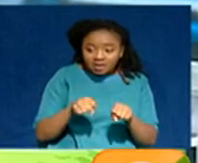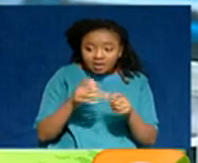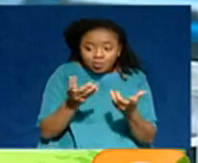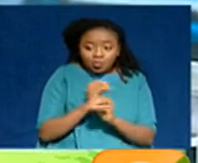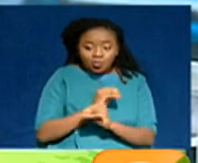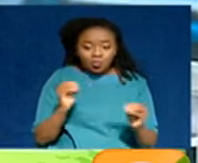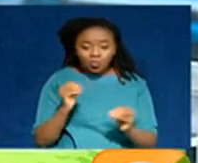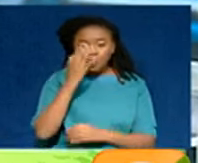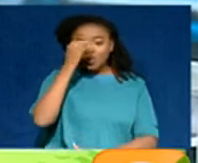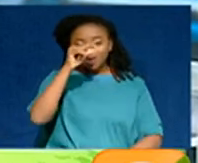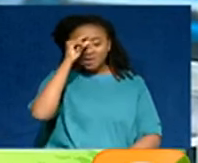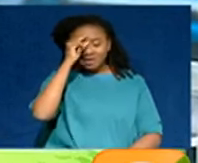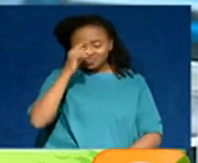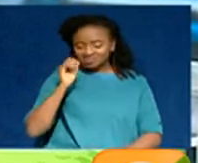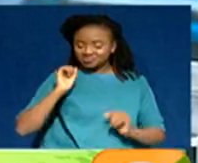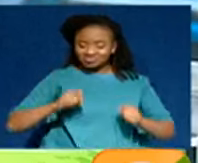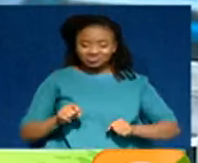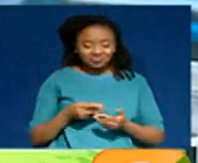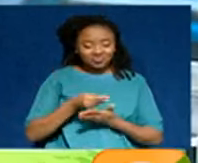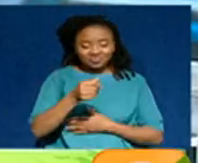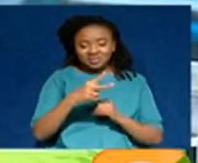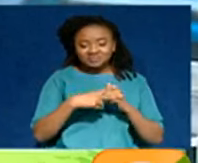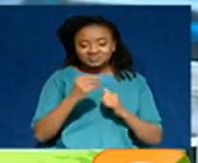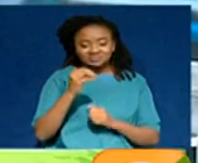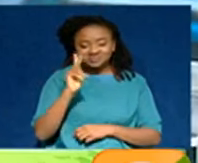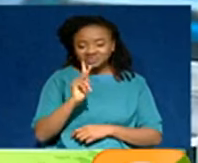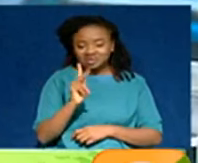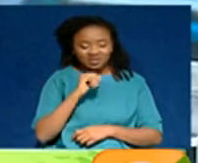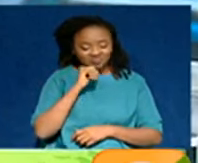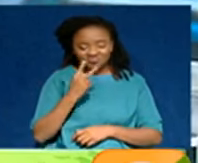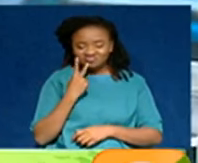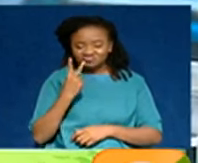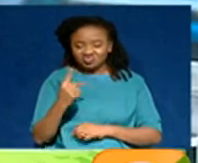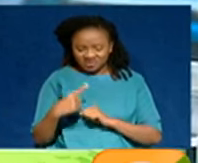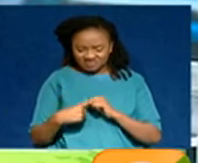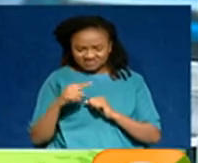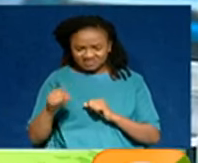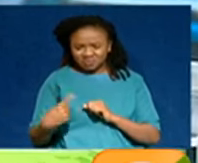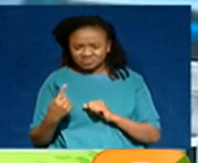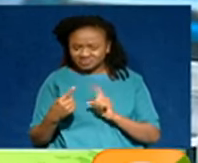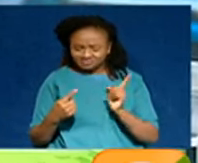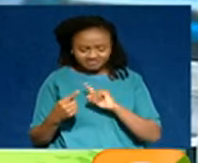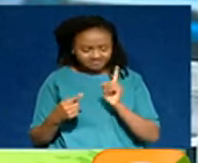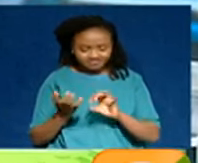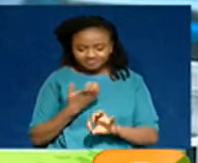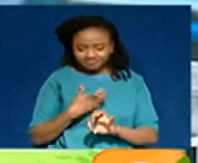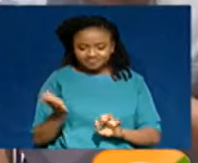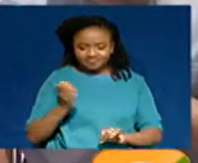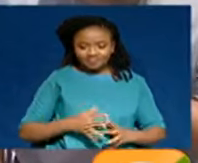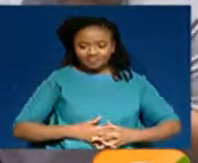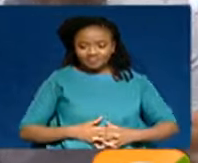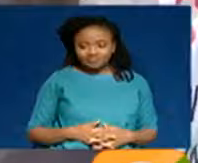pay intern doctors 70,000 shillings and not the 206,000 shillings negotiated earlier.